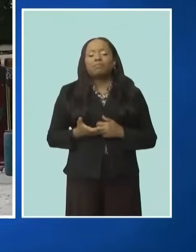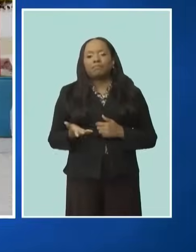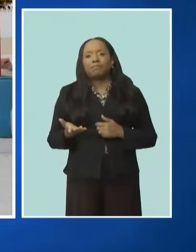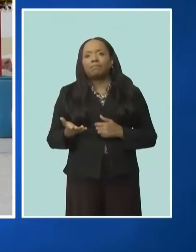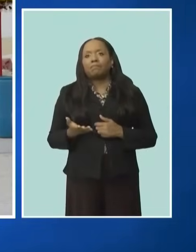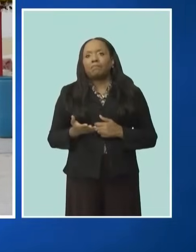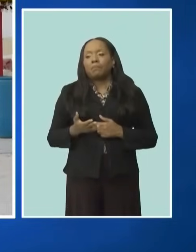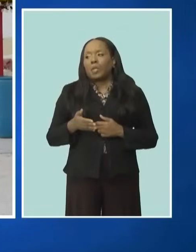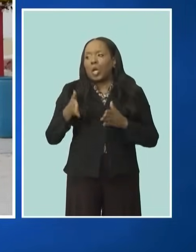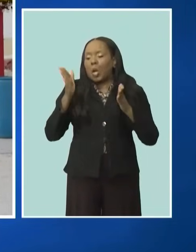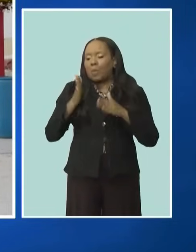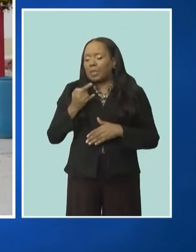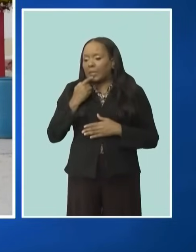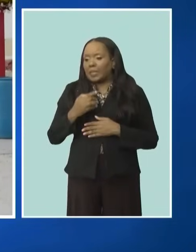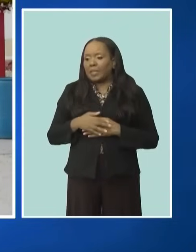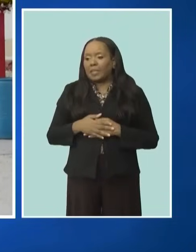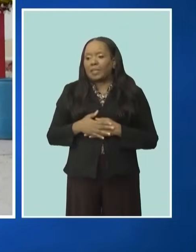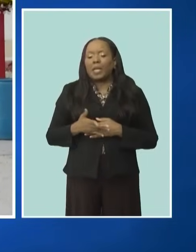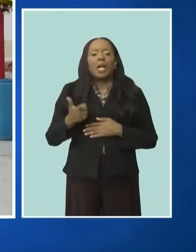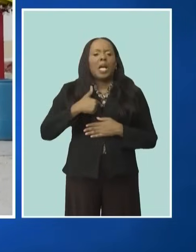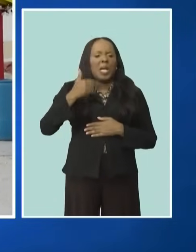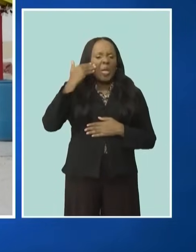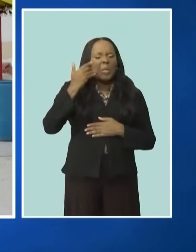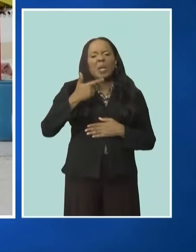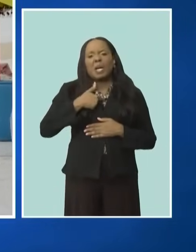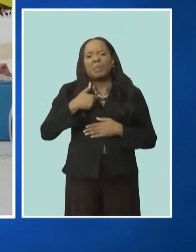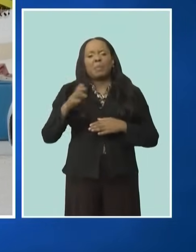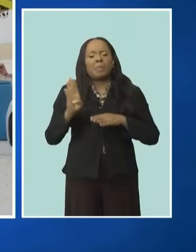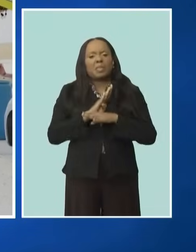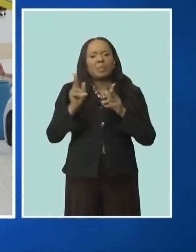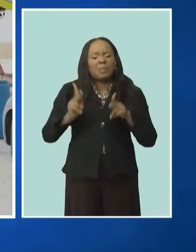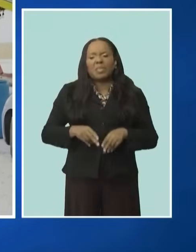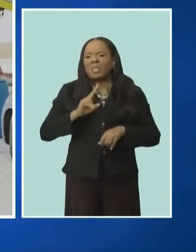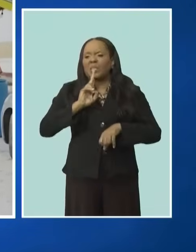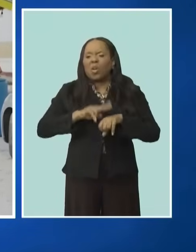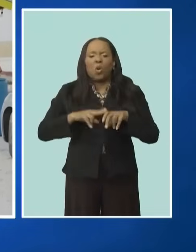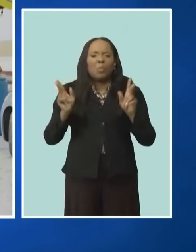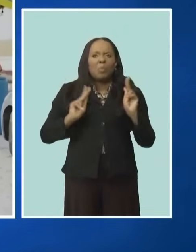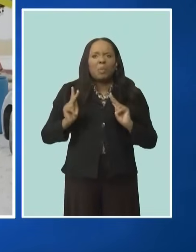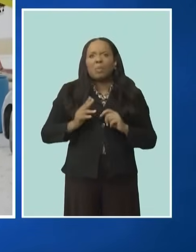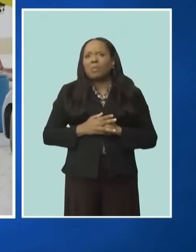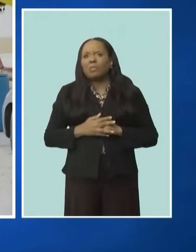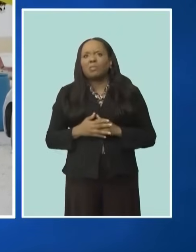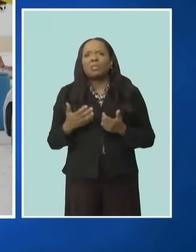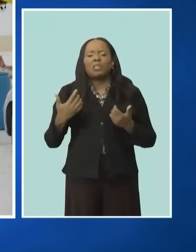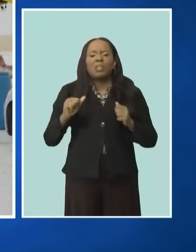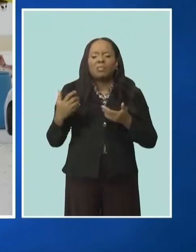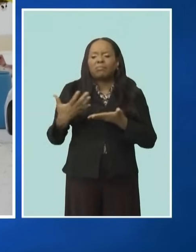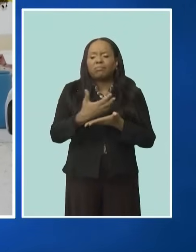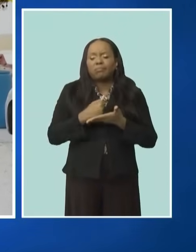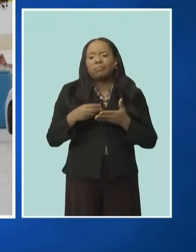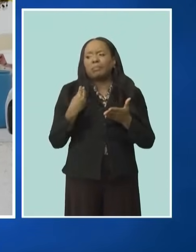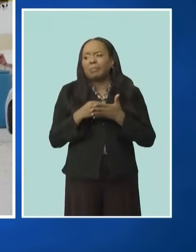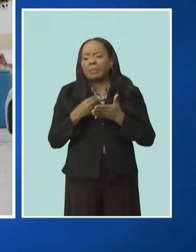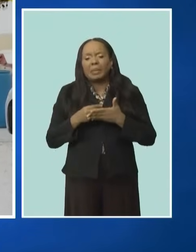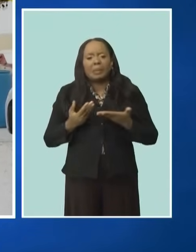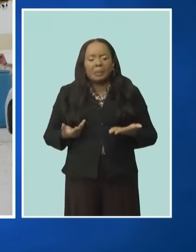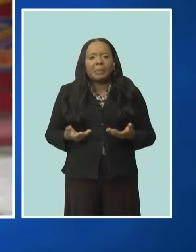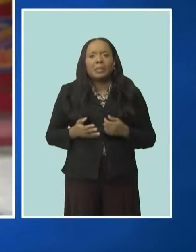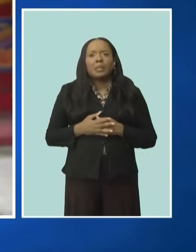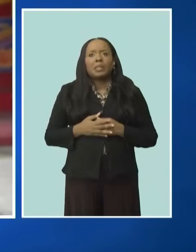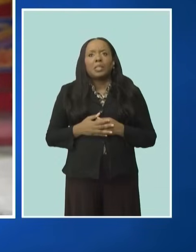business owner and just normal everyday people just looking for $1 to survive, you know.